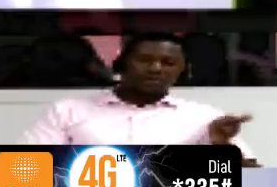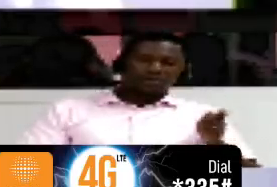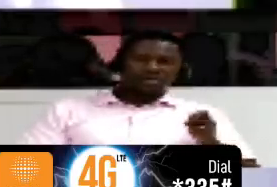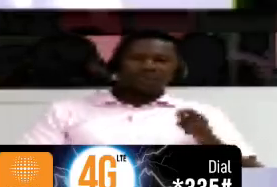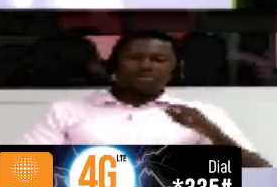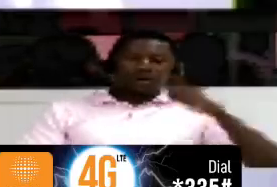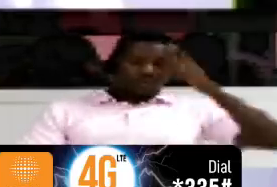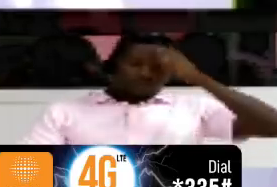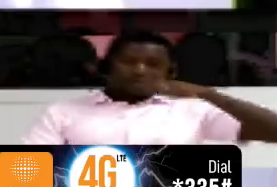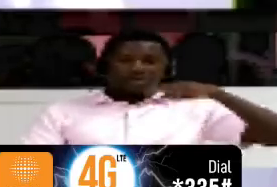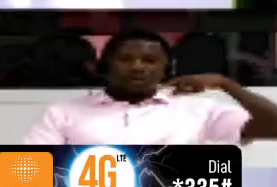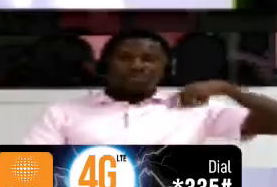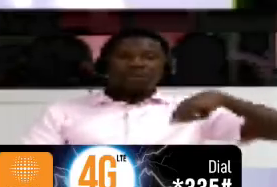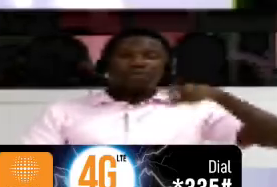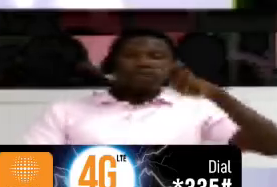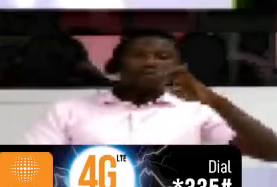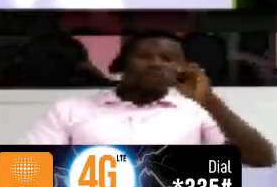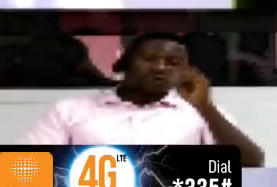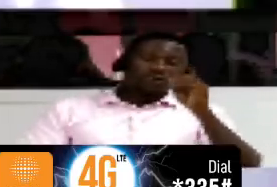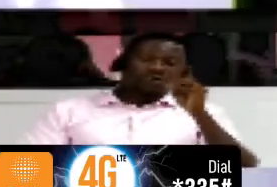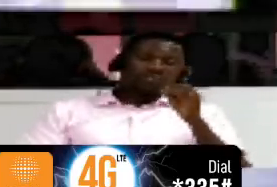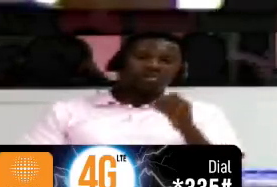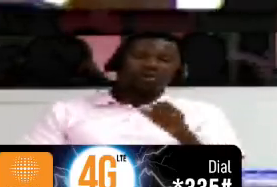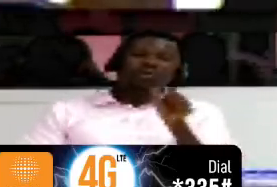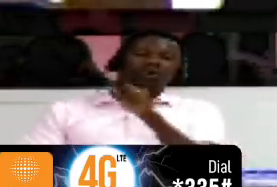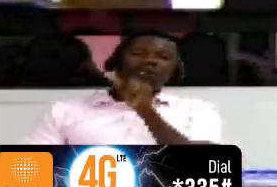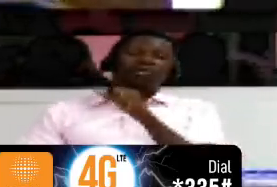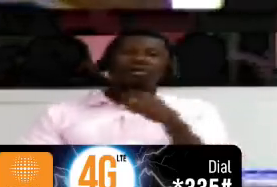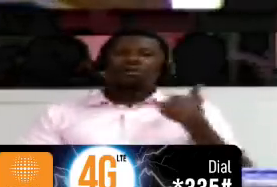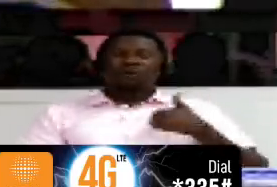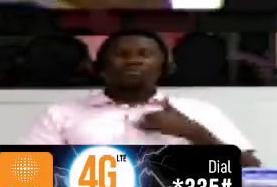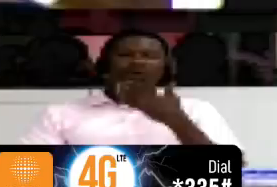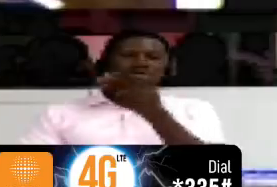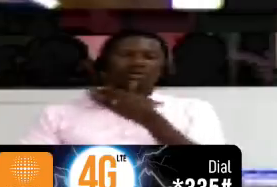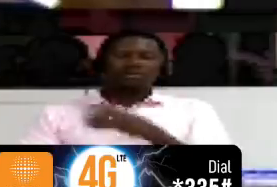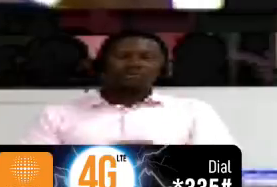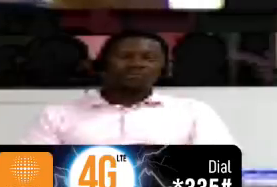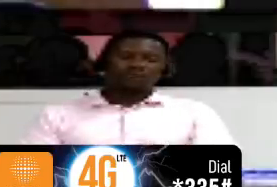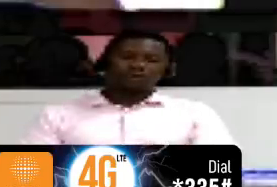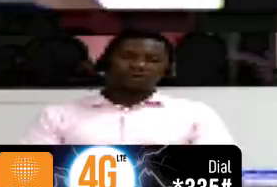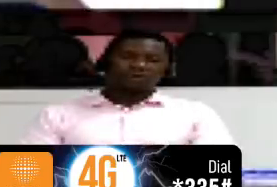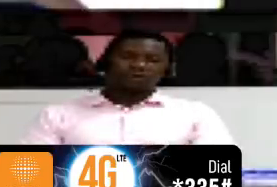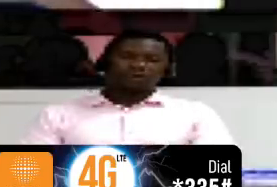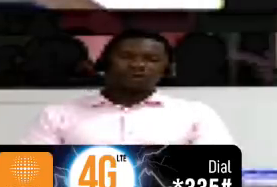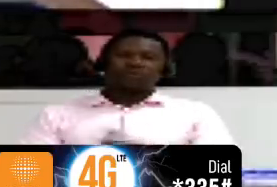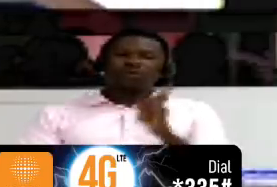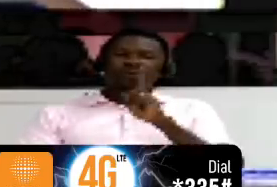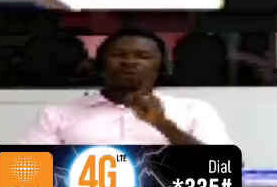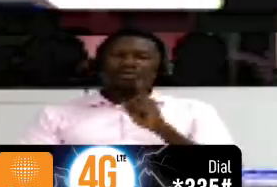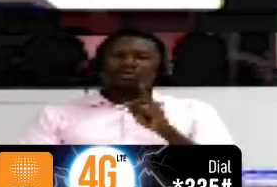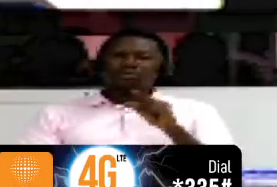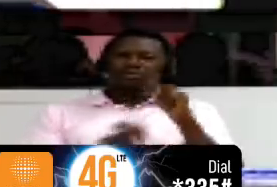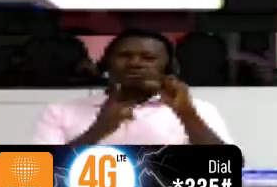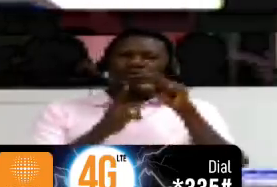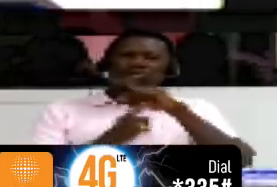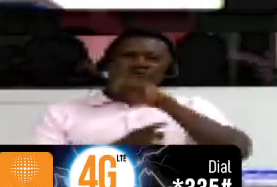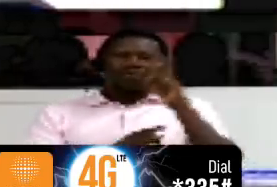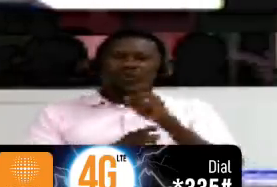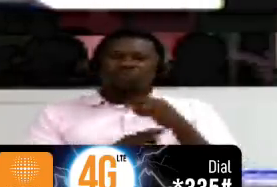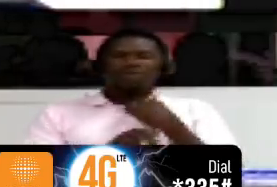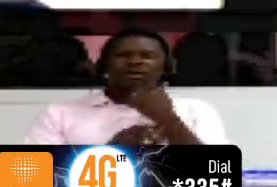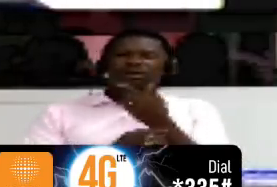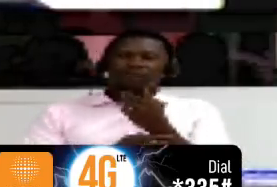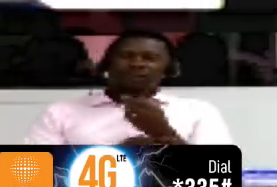whom I could not know their names. What kind of questions were you asked during the interview? In relation to